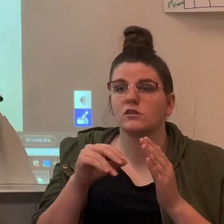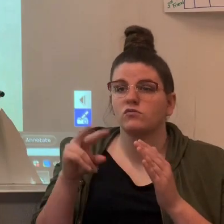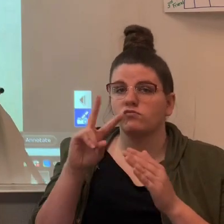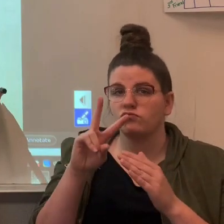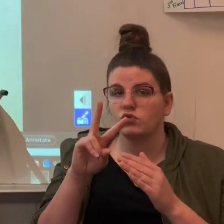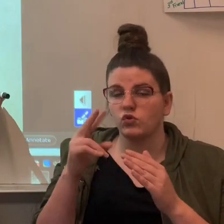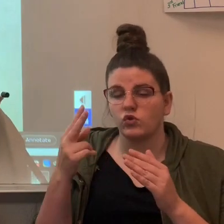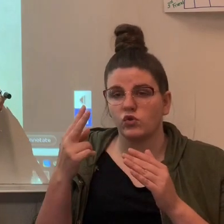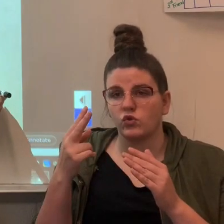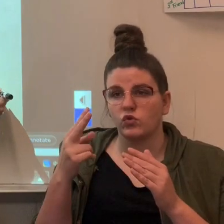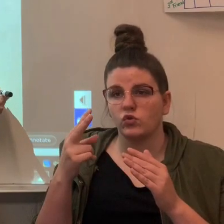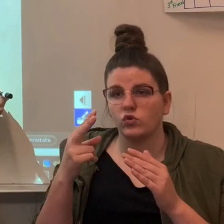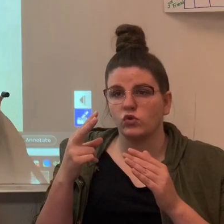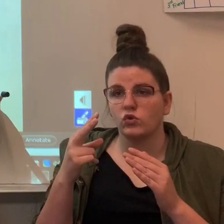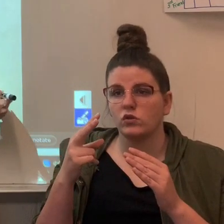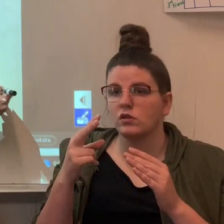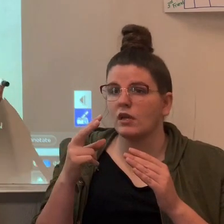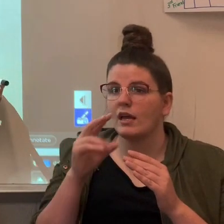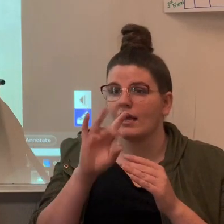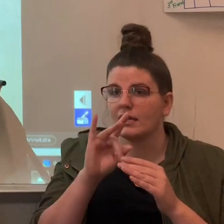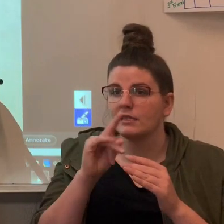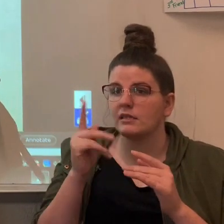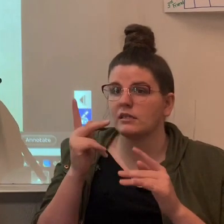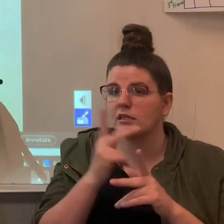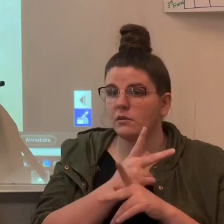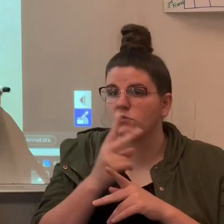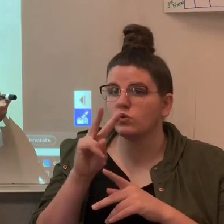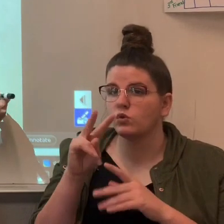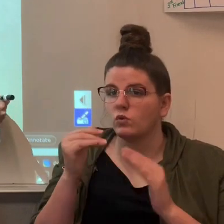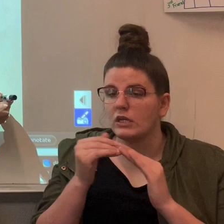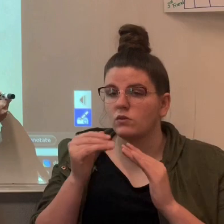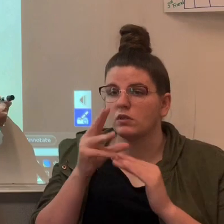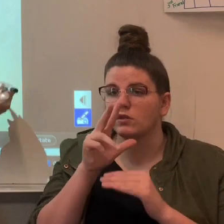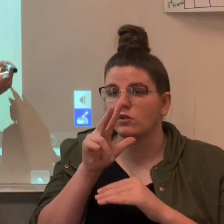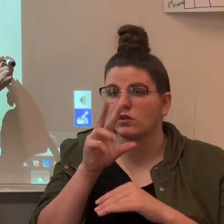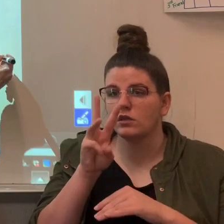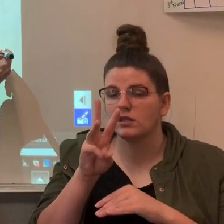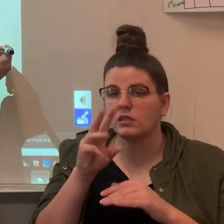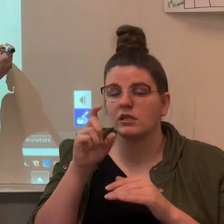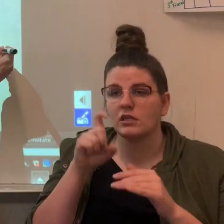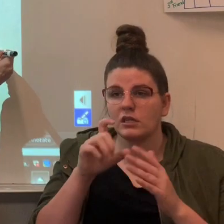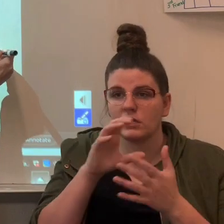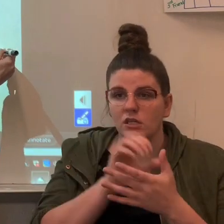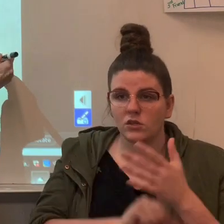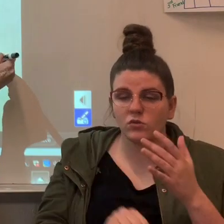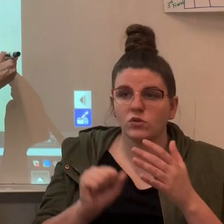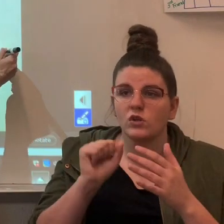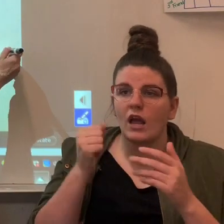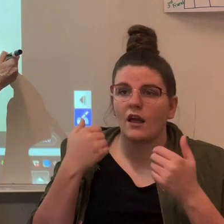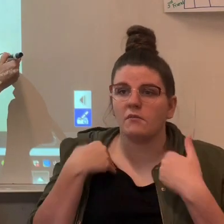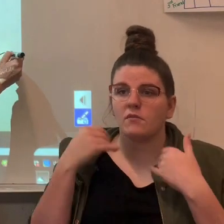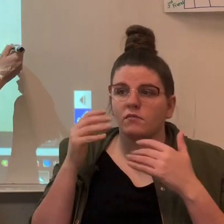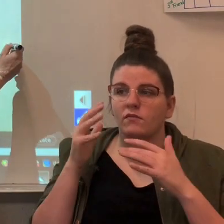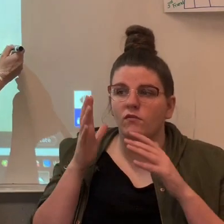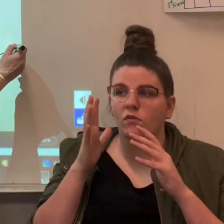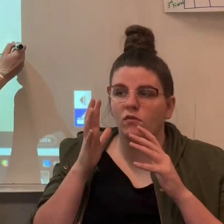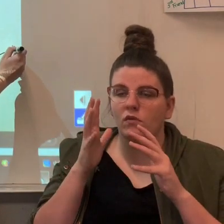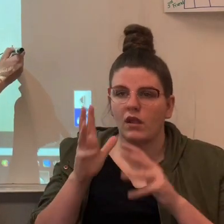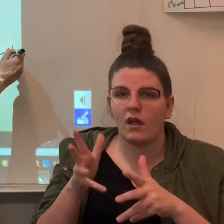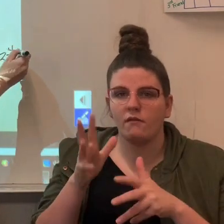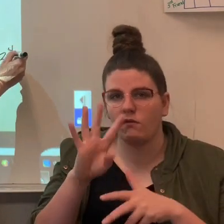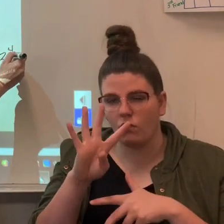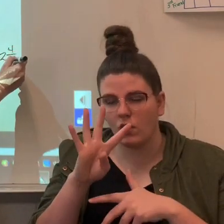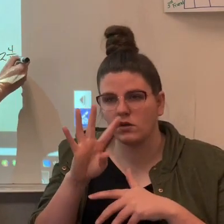times, which becomes 36. I subtract. I have 4, so it would be 22